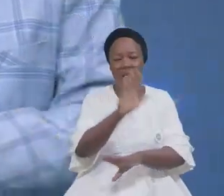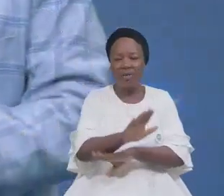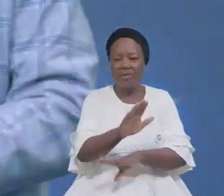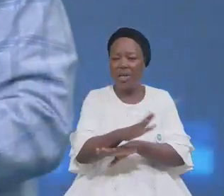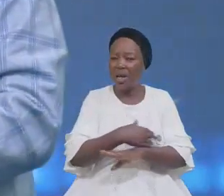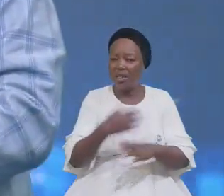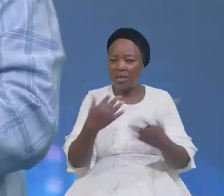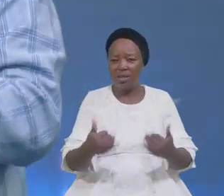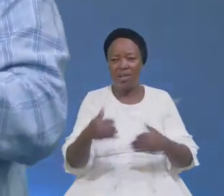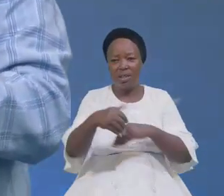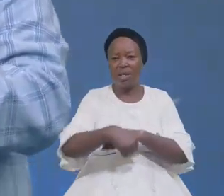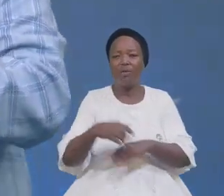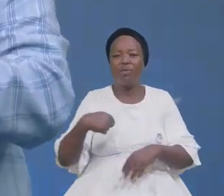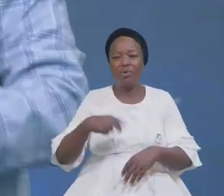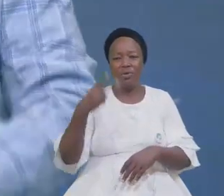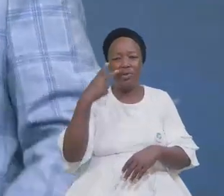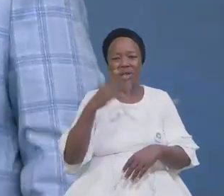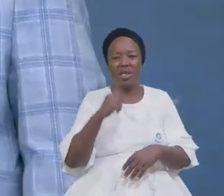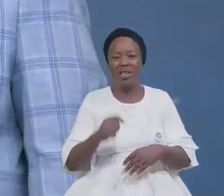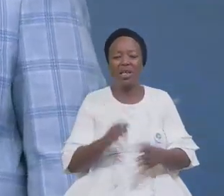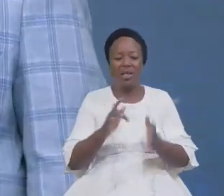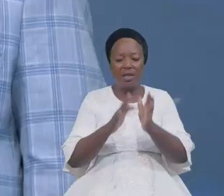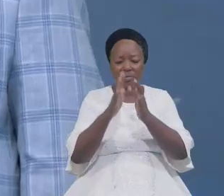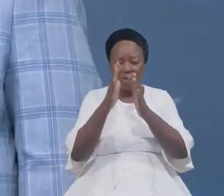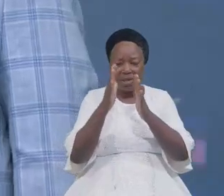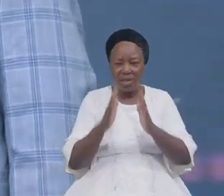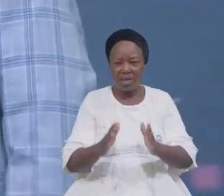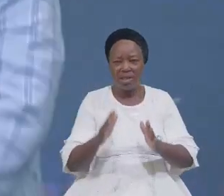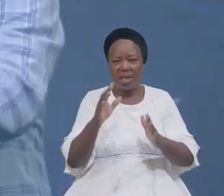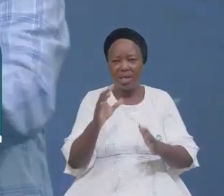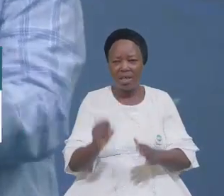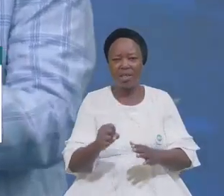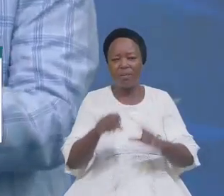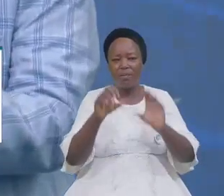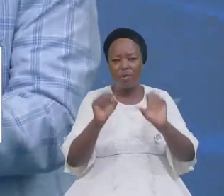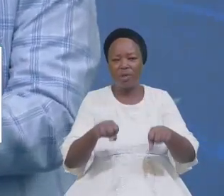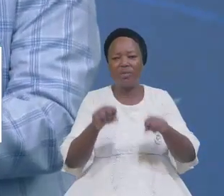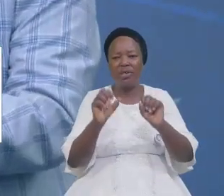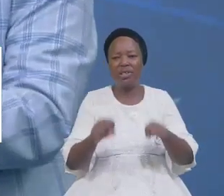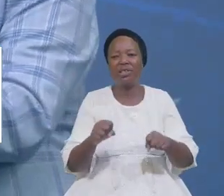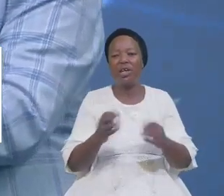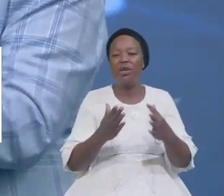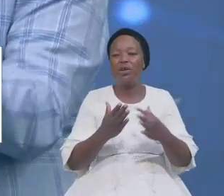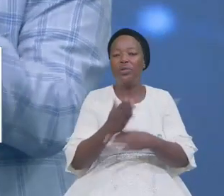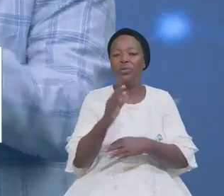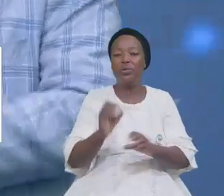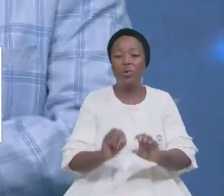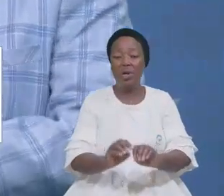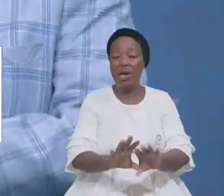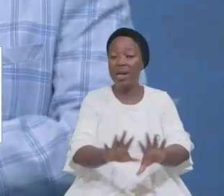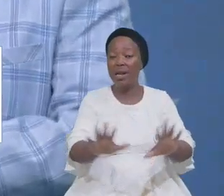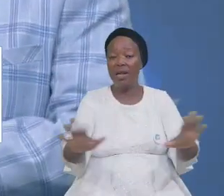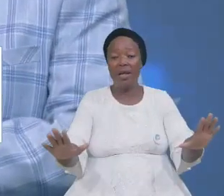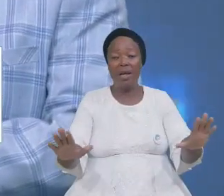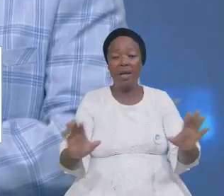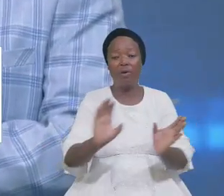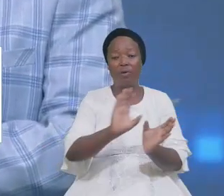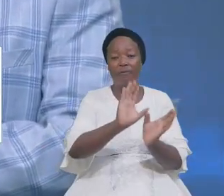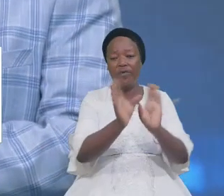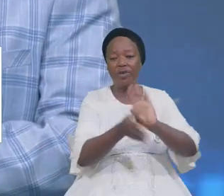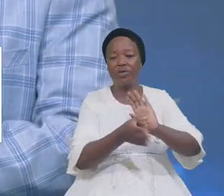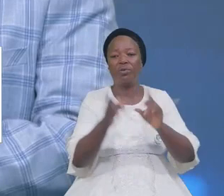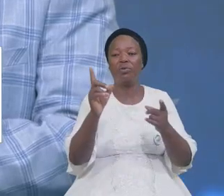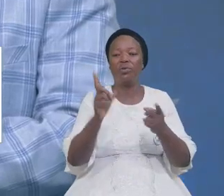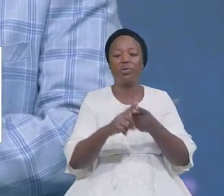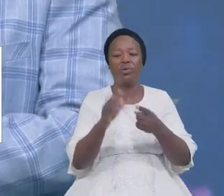Tonight, we're looking at the Christian's possibilities through clear conversion to Christ.